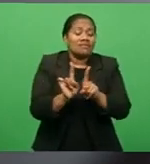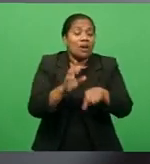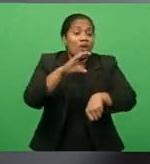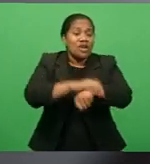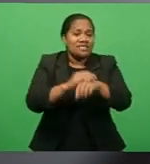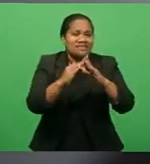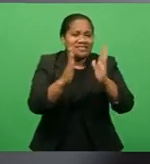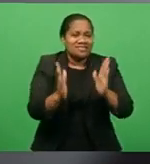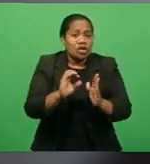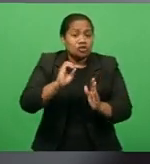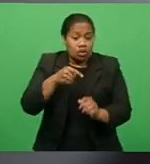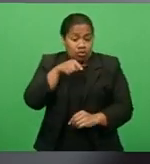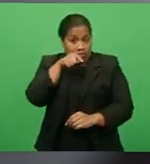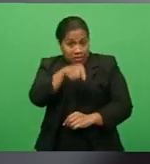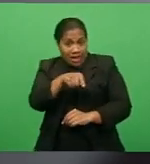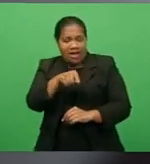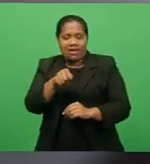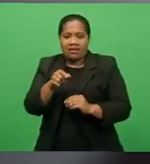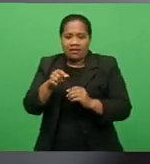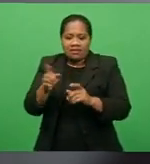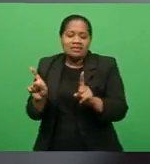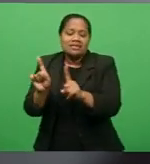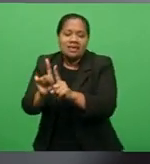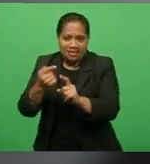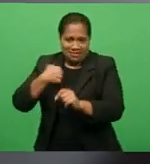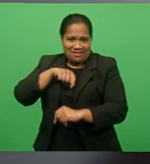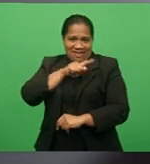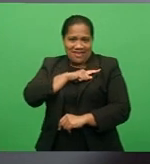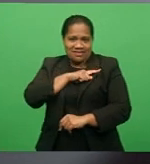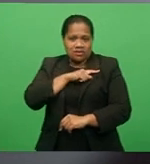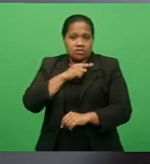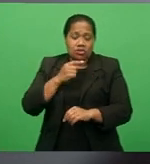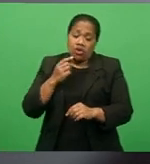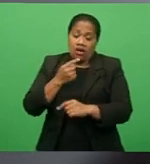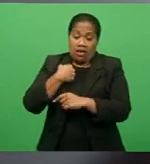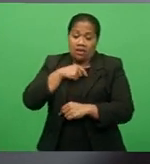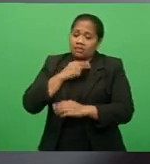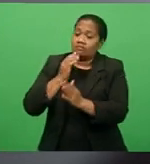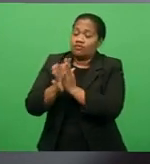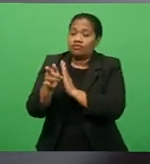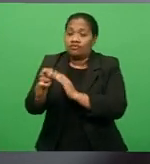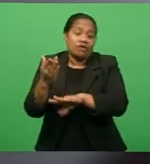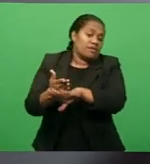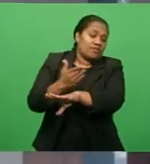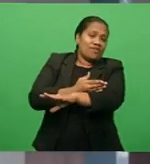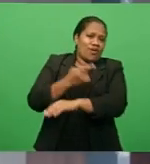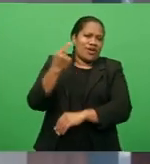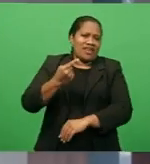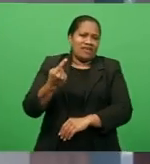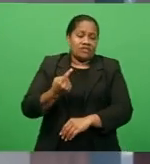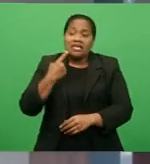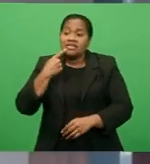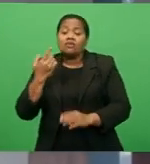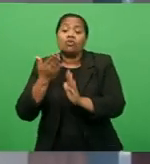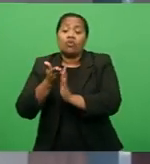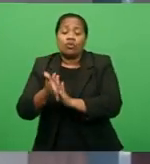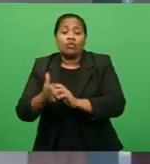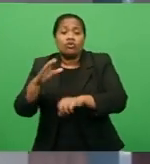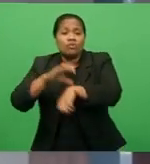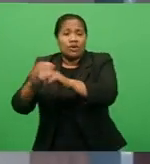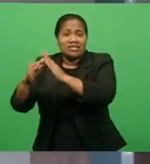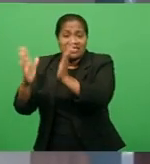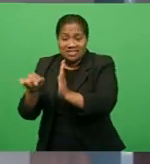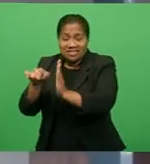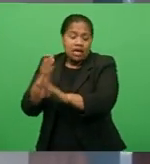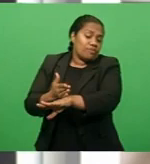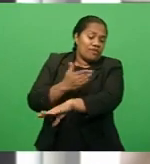us, and we went there before 11. They advise us go to the police station before 11. If you go